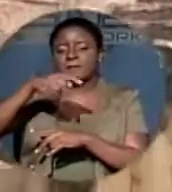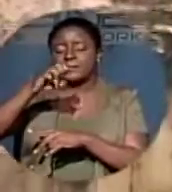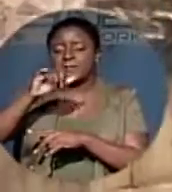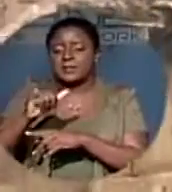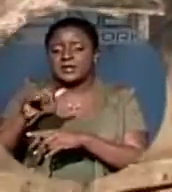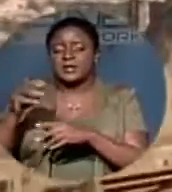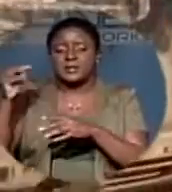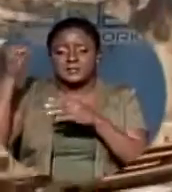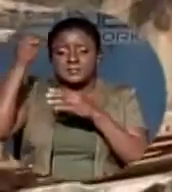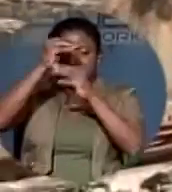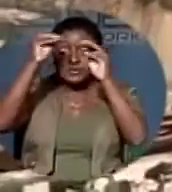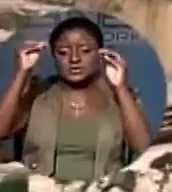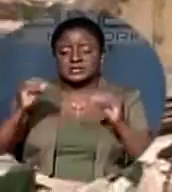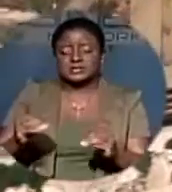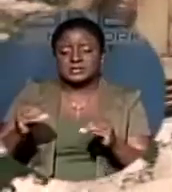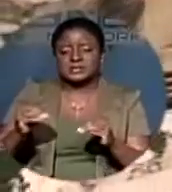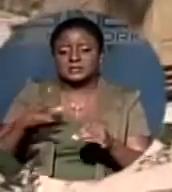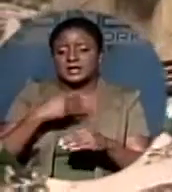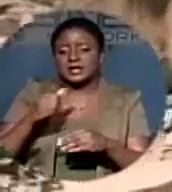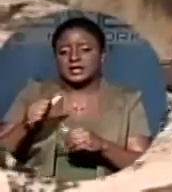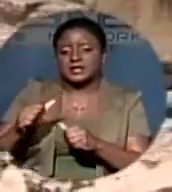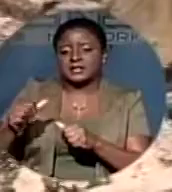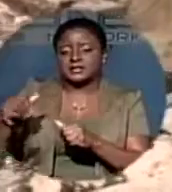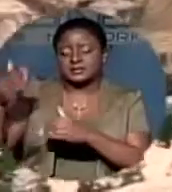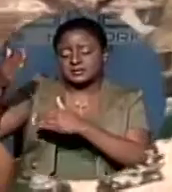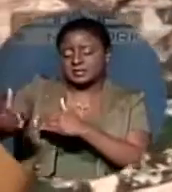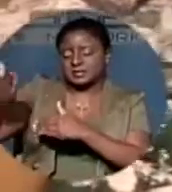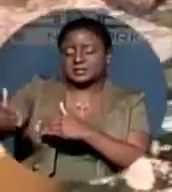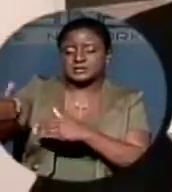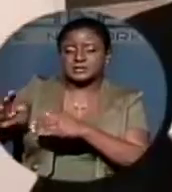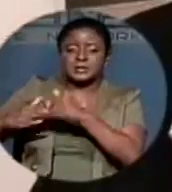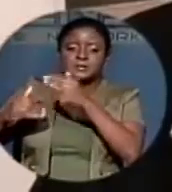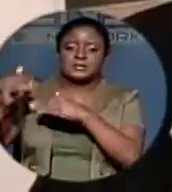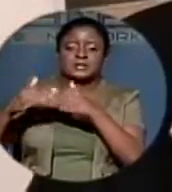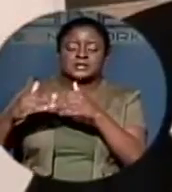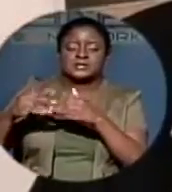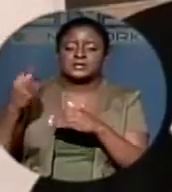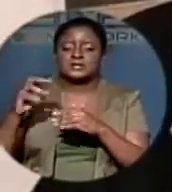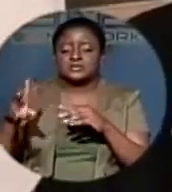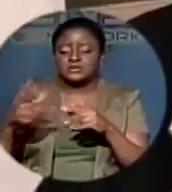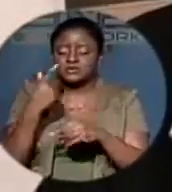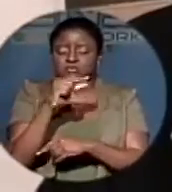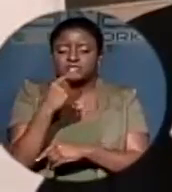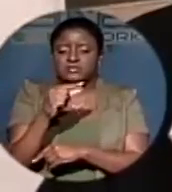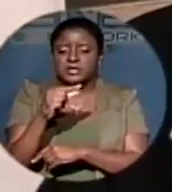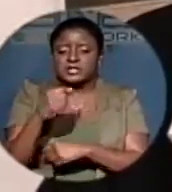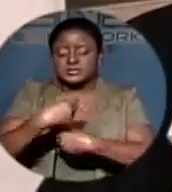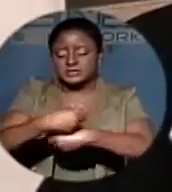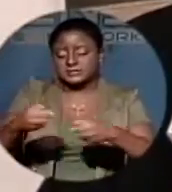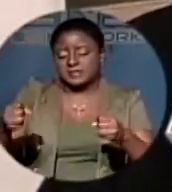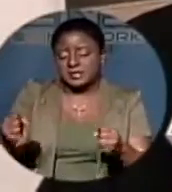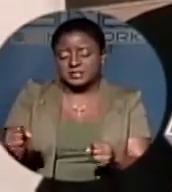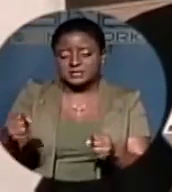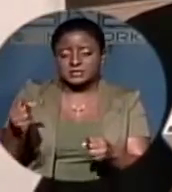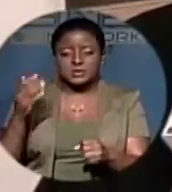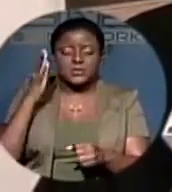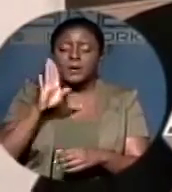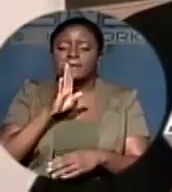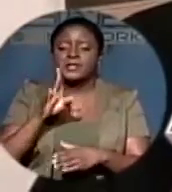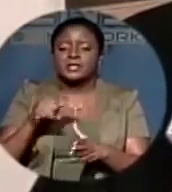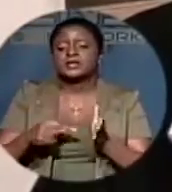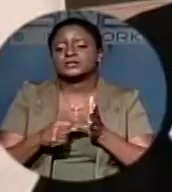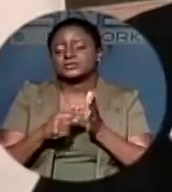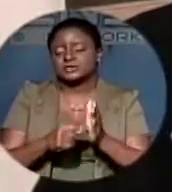in December last year. A green space that's going to be really a showcase at the start of Bay Street right there, and